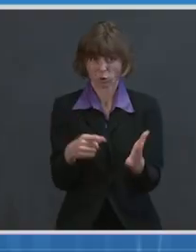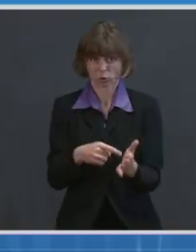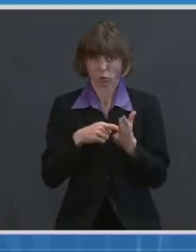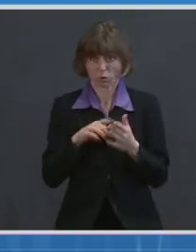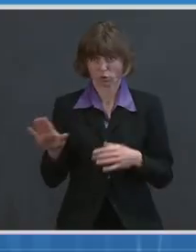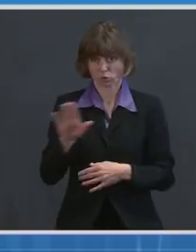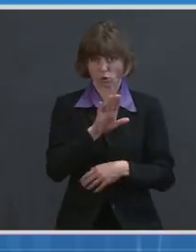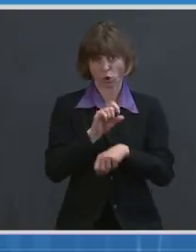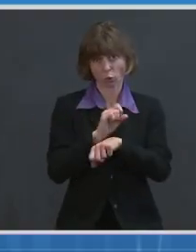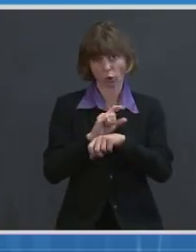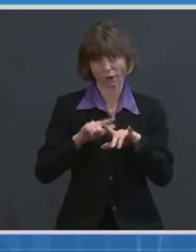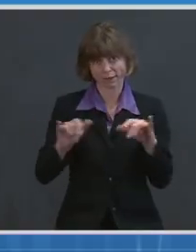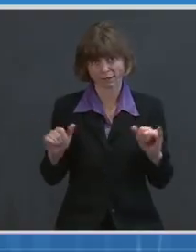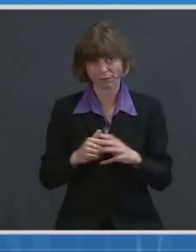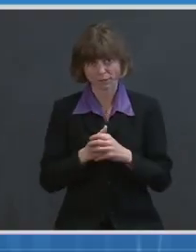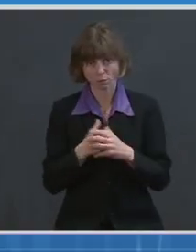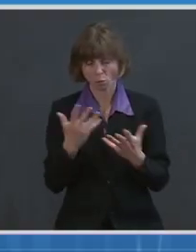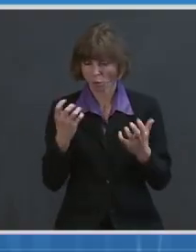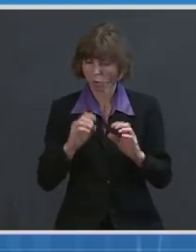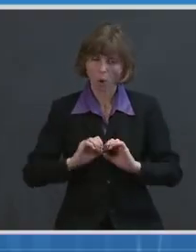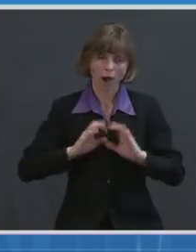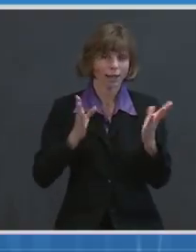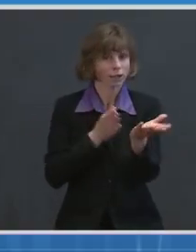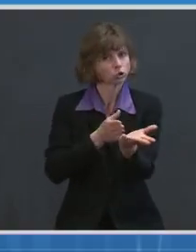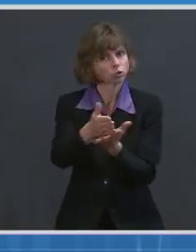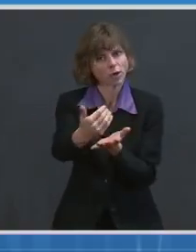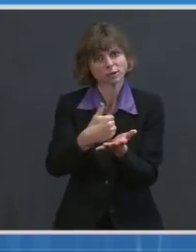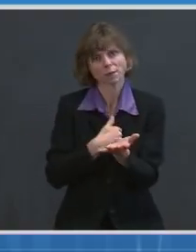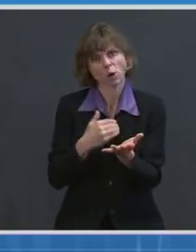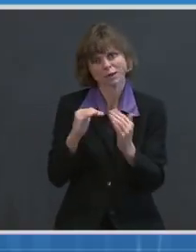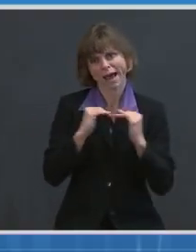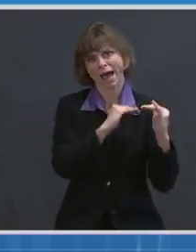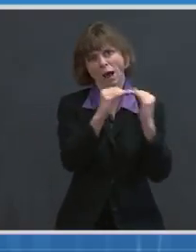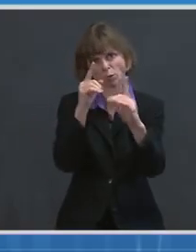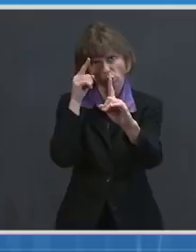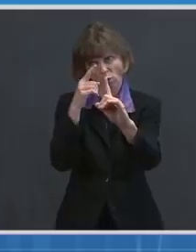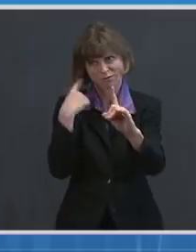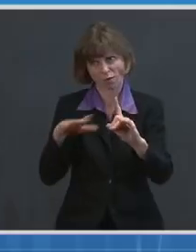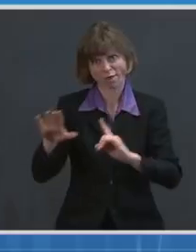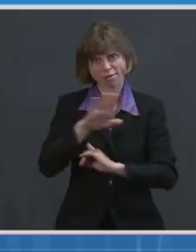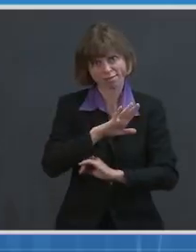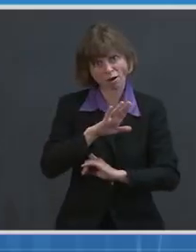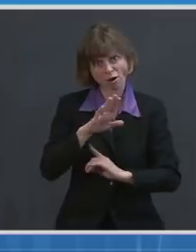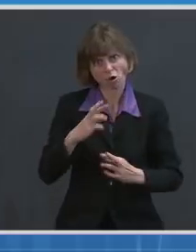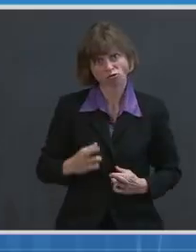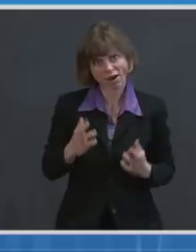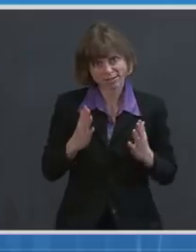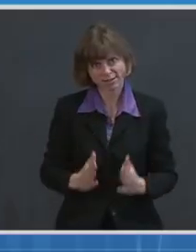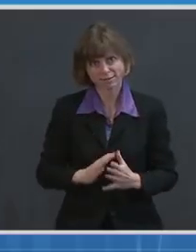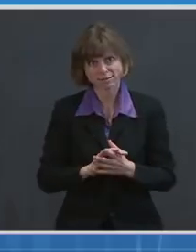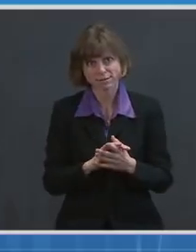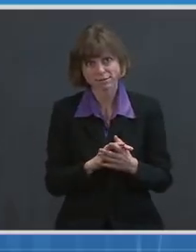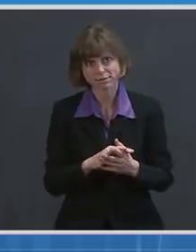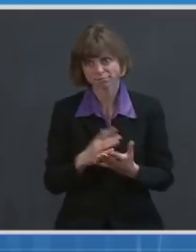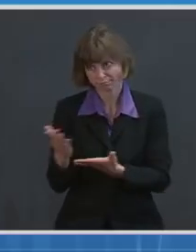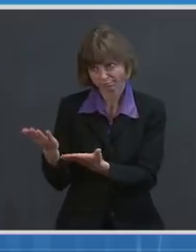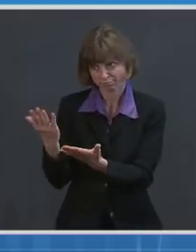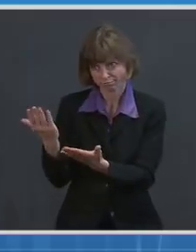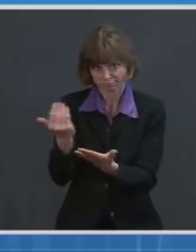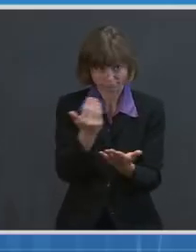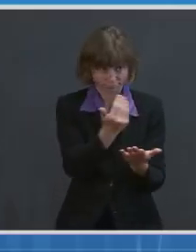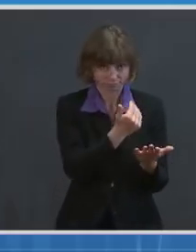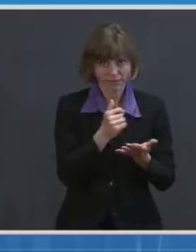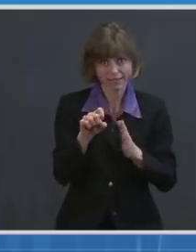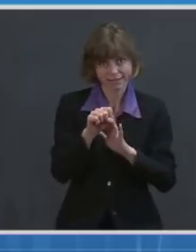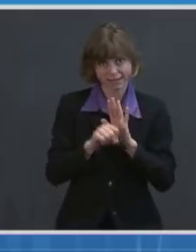in the states to offer clear, transparent equity goals for their residents. And we're also calling on the states to help us get the data we need to know where we are